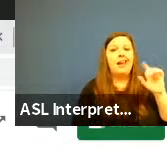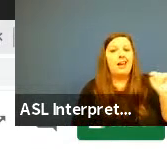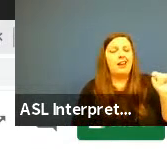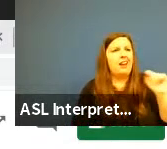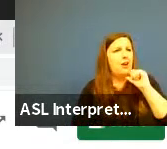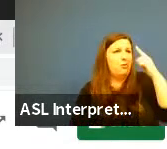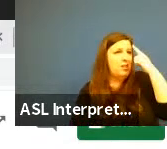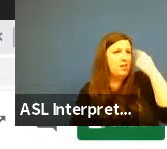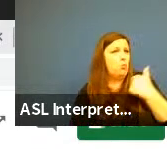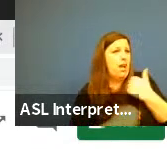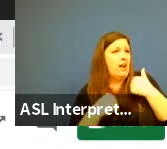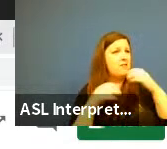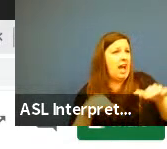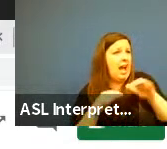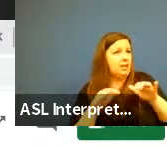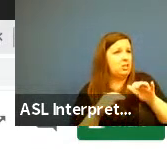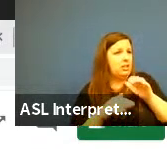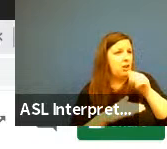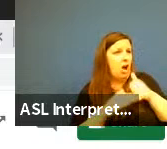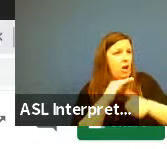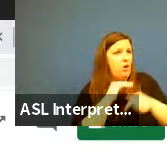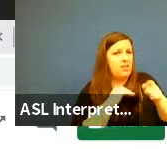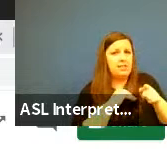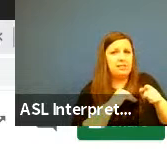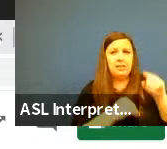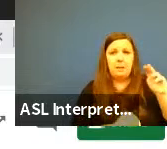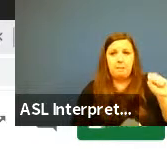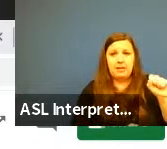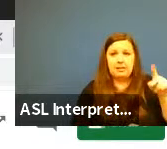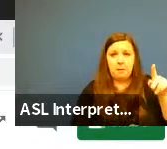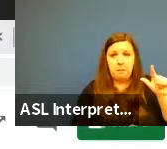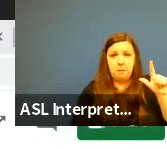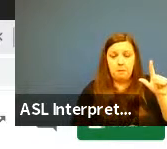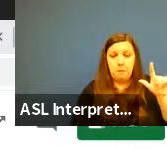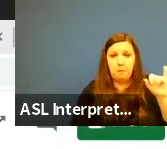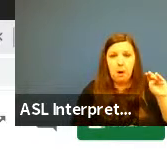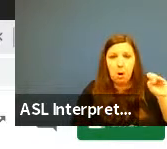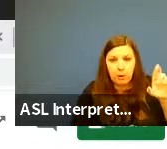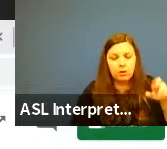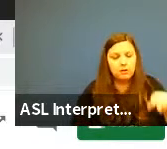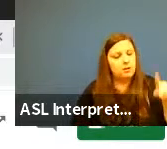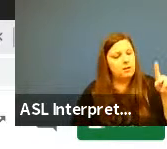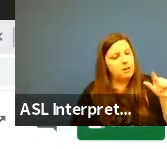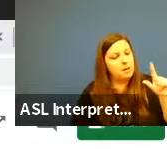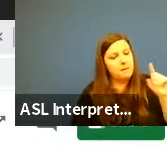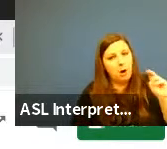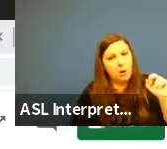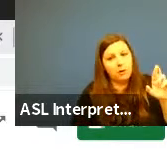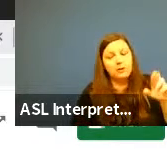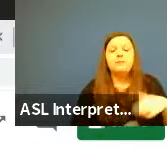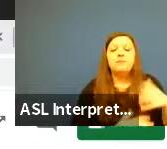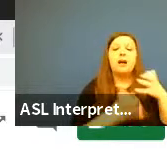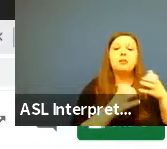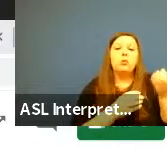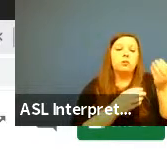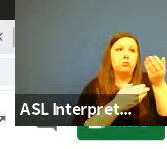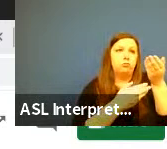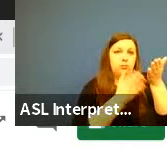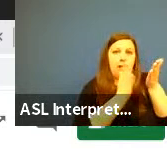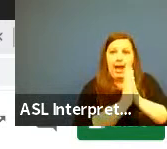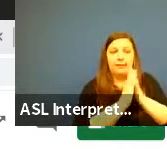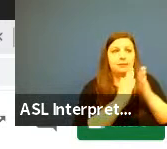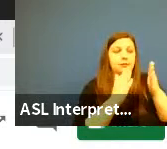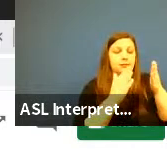this, Okay. Ms. Palmer. I don't think, but I just want to get a general, just people's general thoughts, and I can tell where